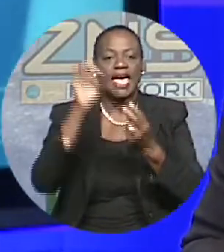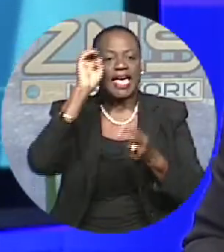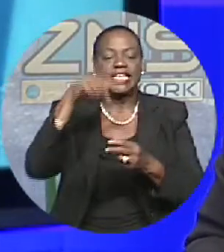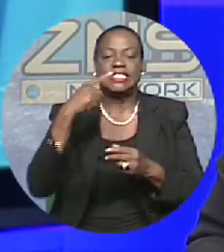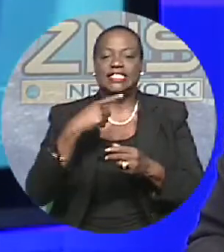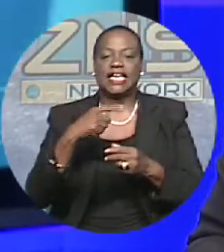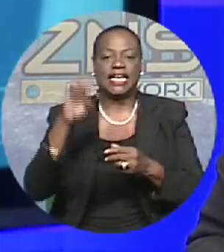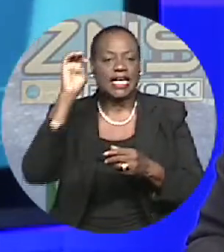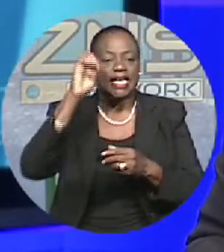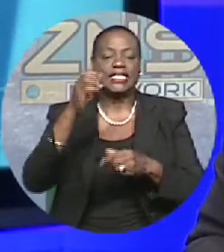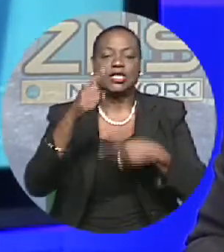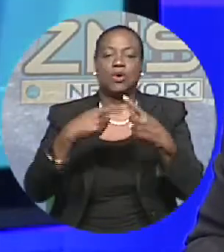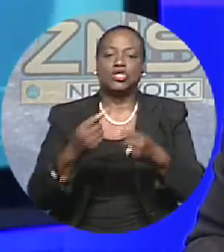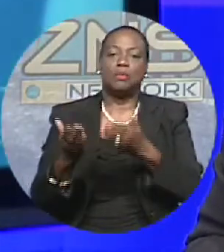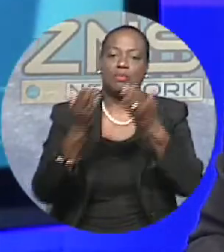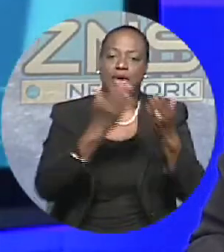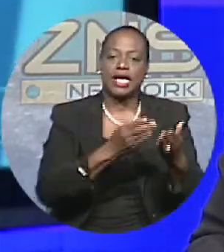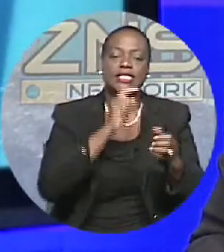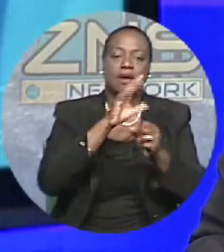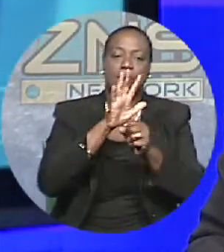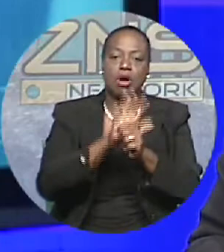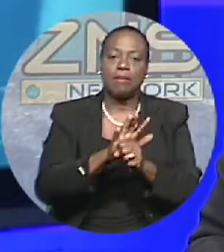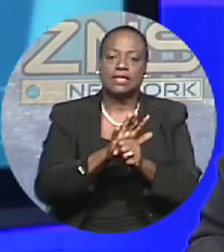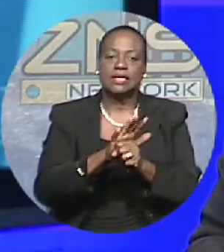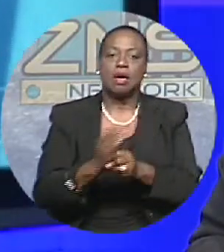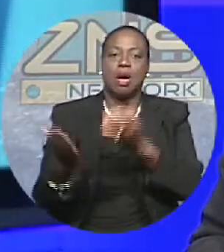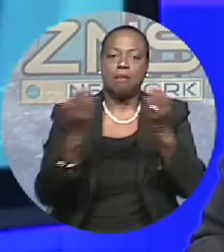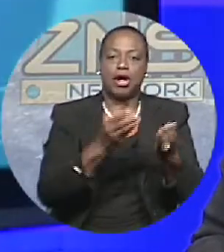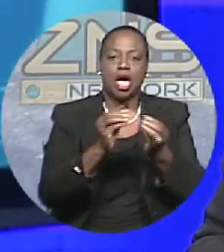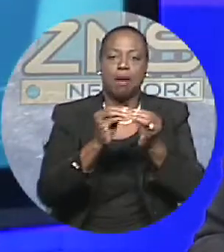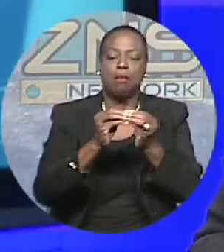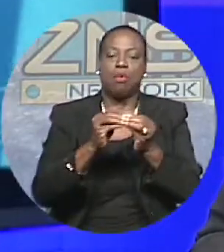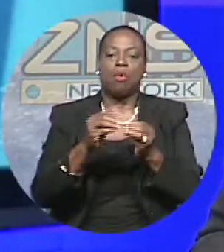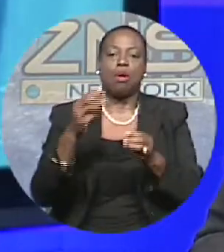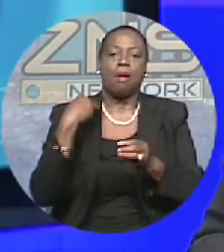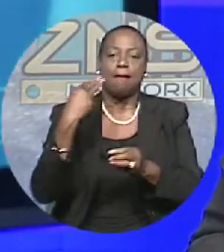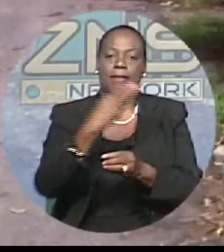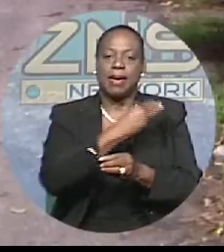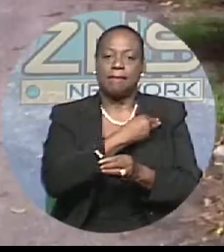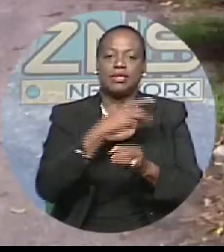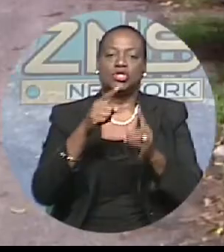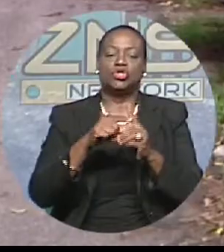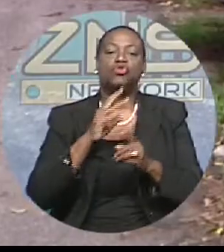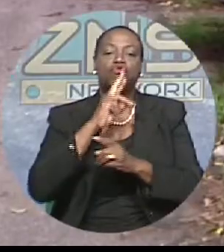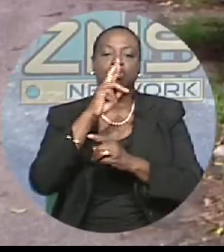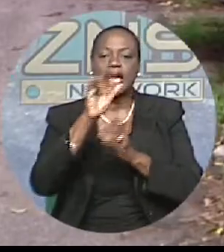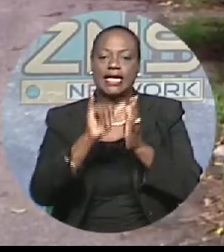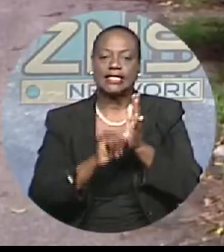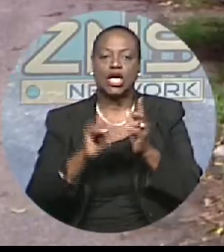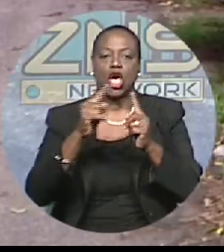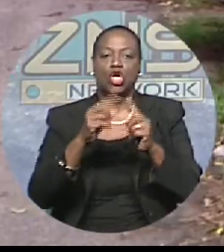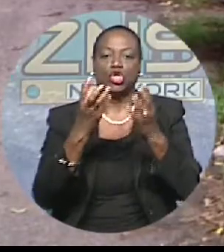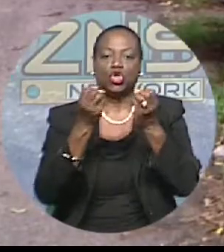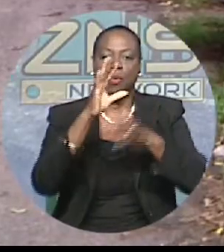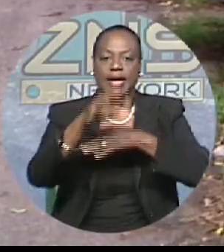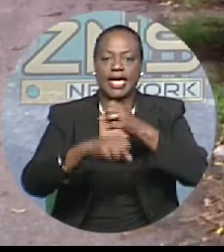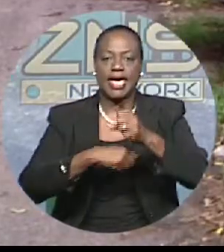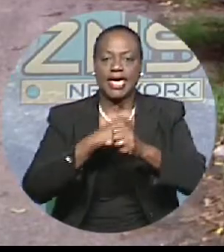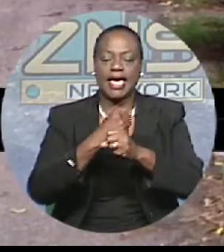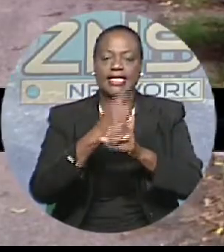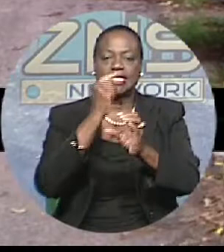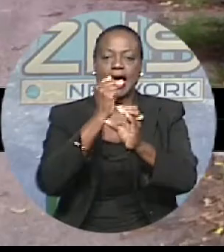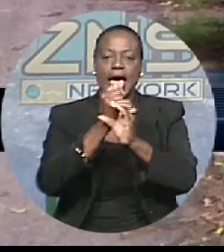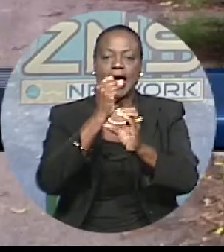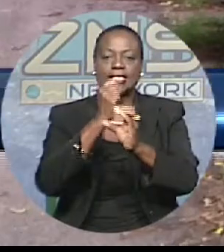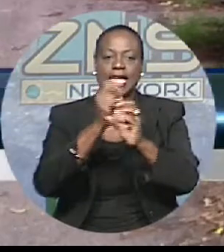his campaign promise of attracting more members to reality. For too many years, the taxi cab union